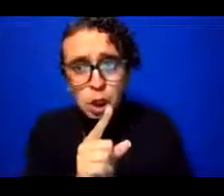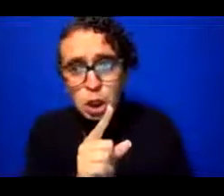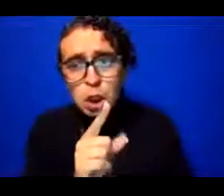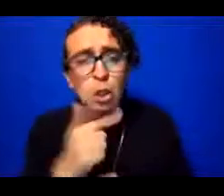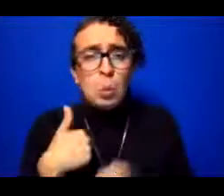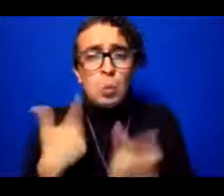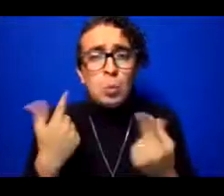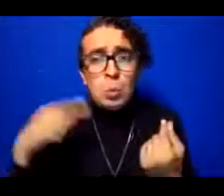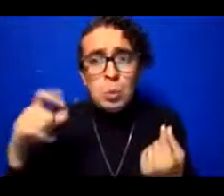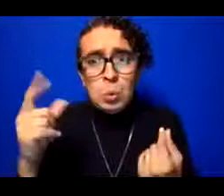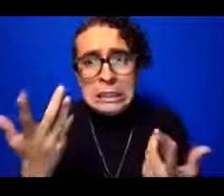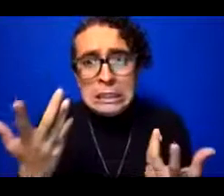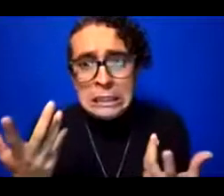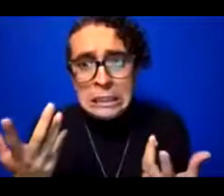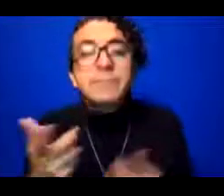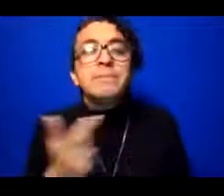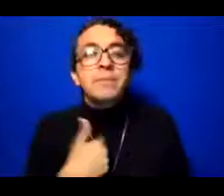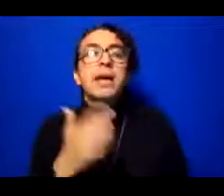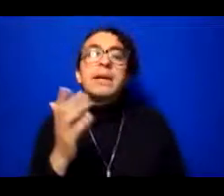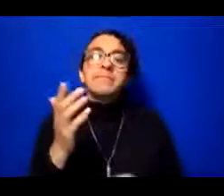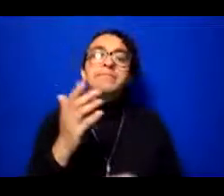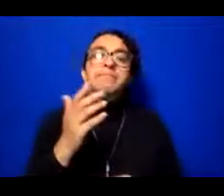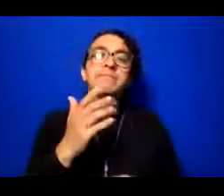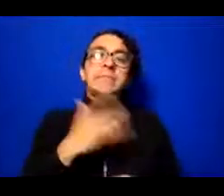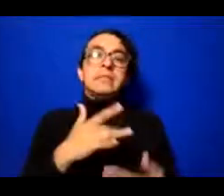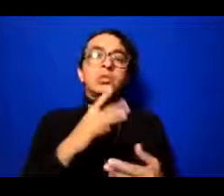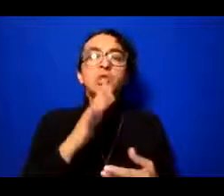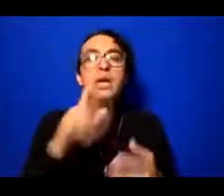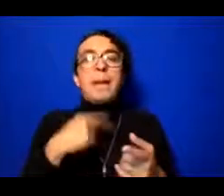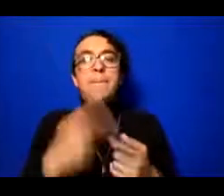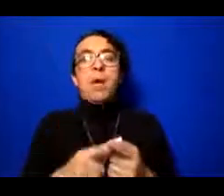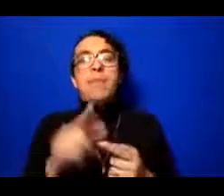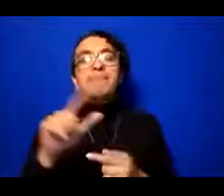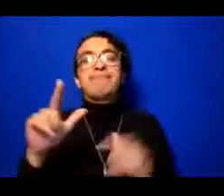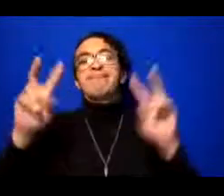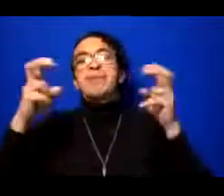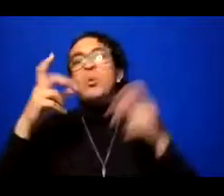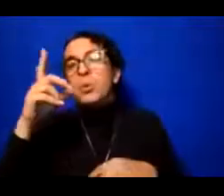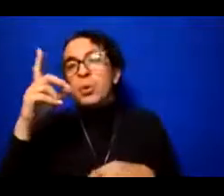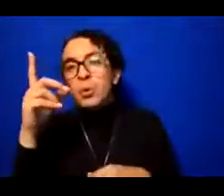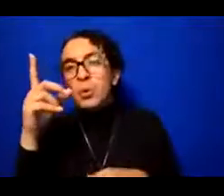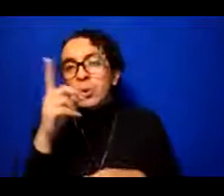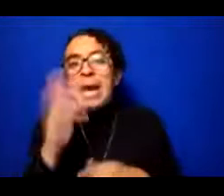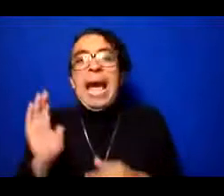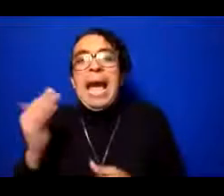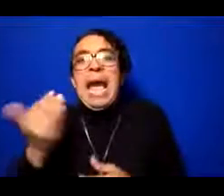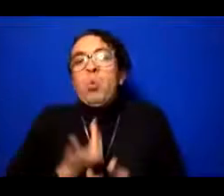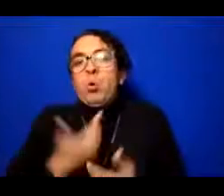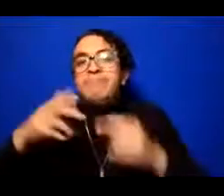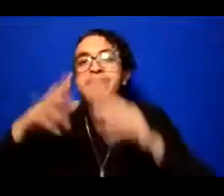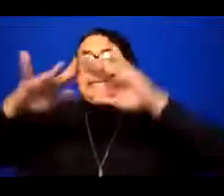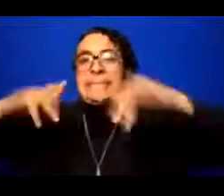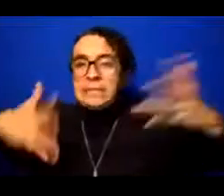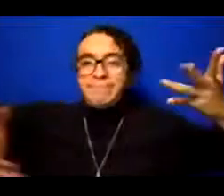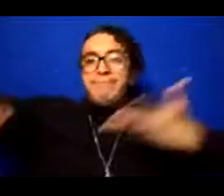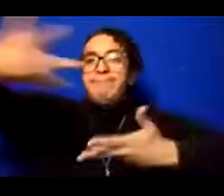I should do. And I usually like to just talk about the landscape of an ecosystem of all the different ways we can intervene and get our